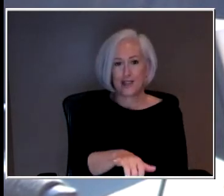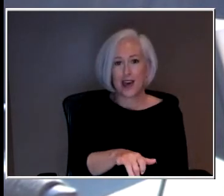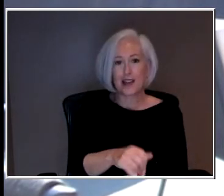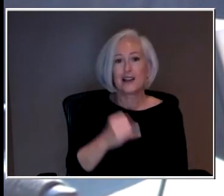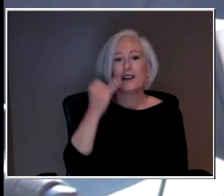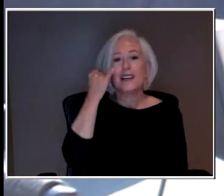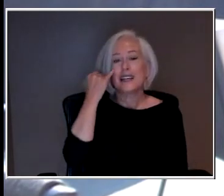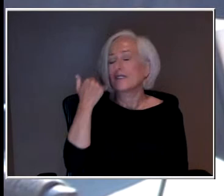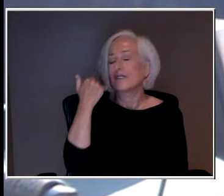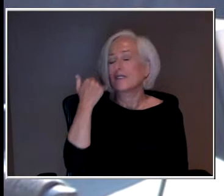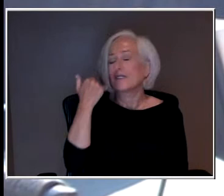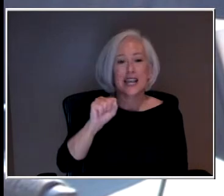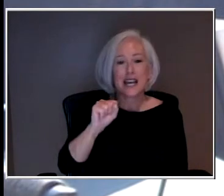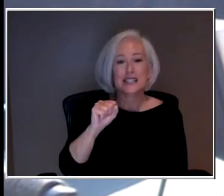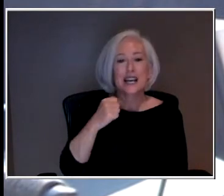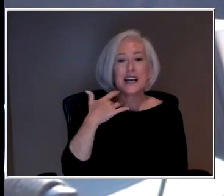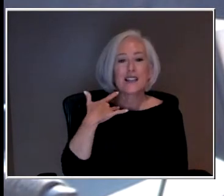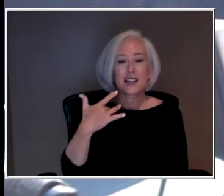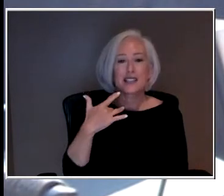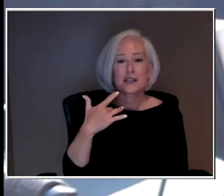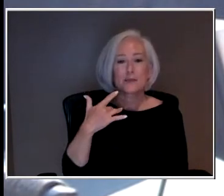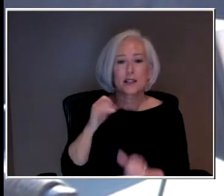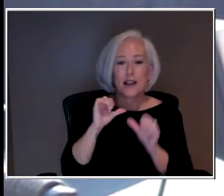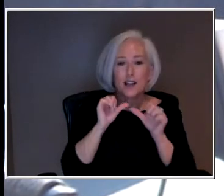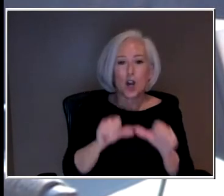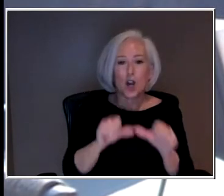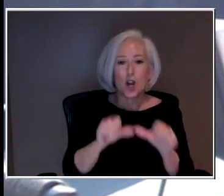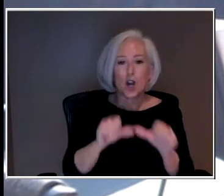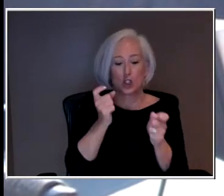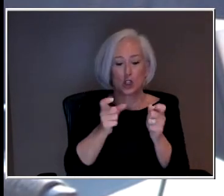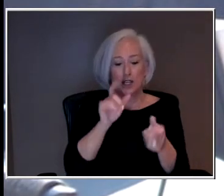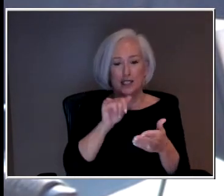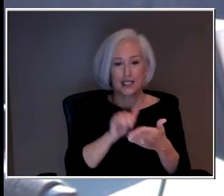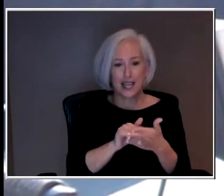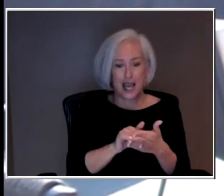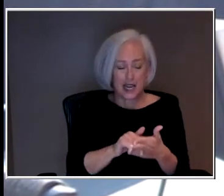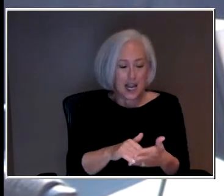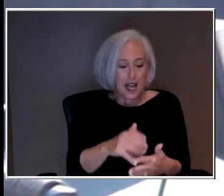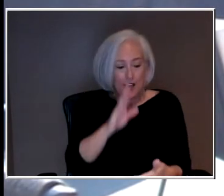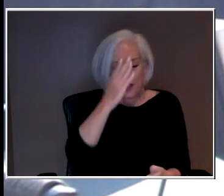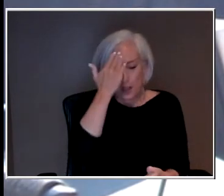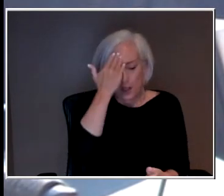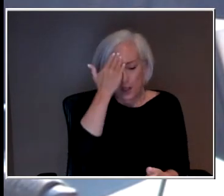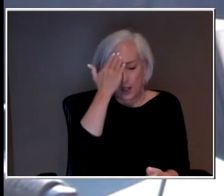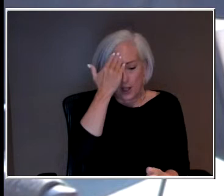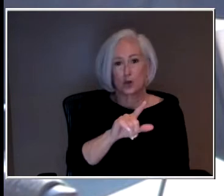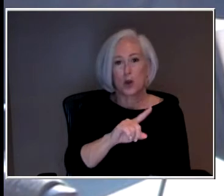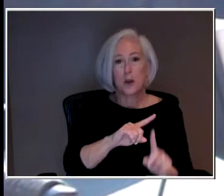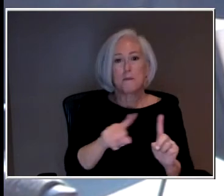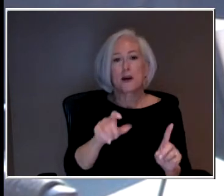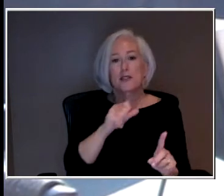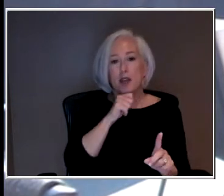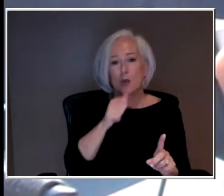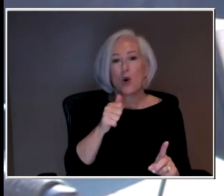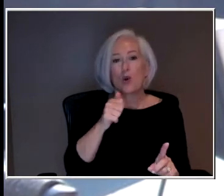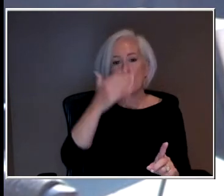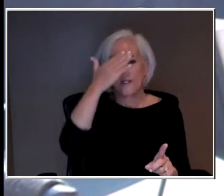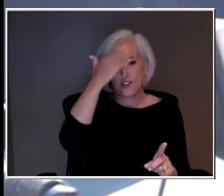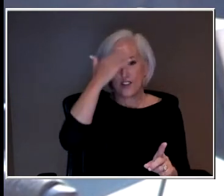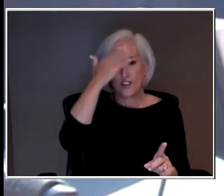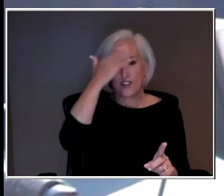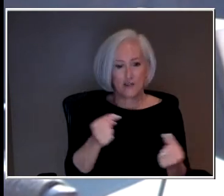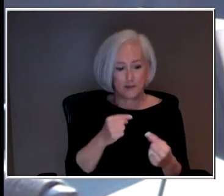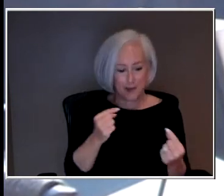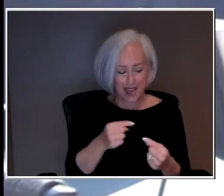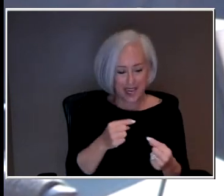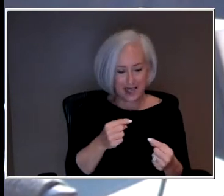kind of constantly adjust, they know they have a tool to manage their pain, but I guarantee you none of them will ever forget that they have pain. They know they have pain because they have the